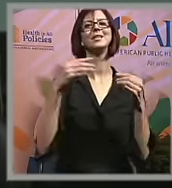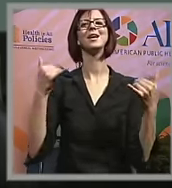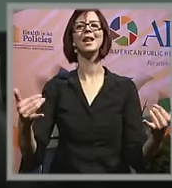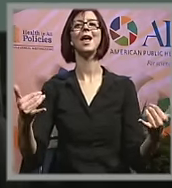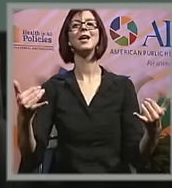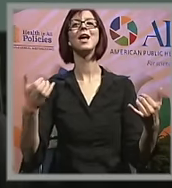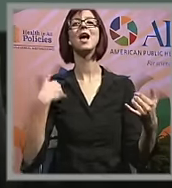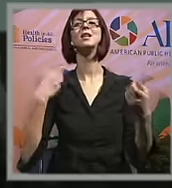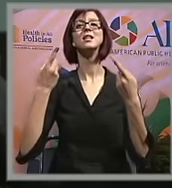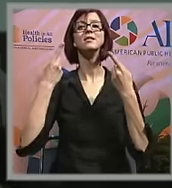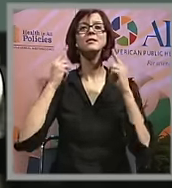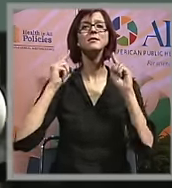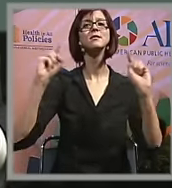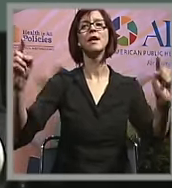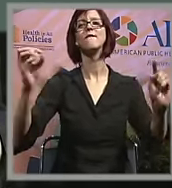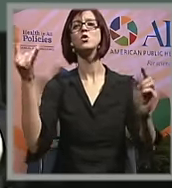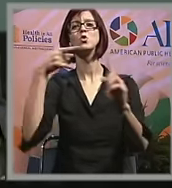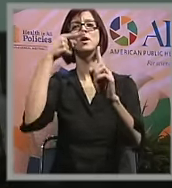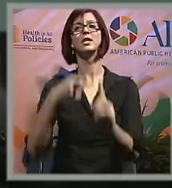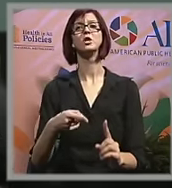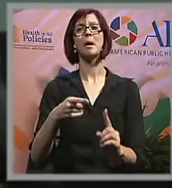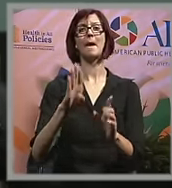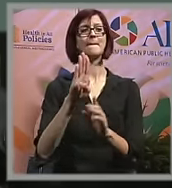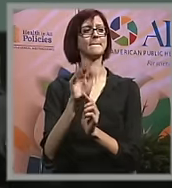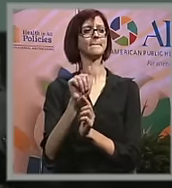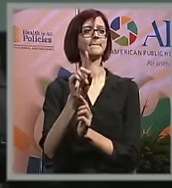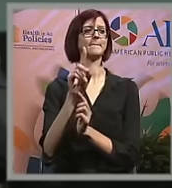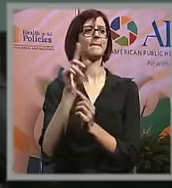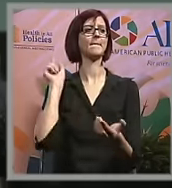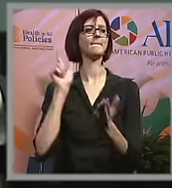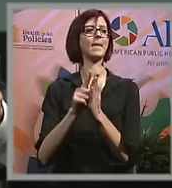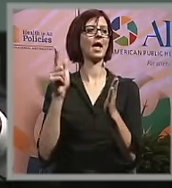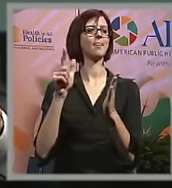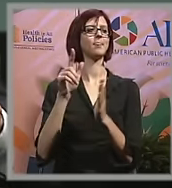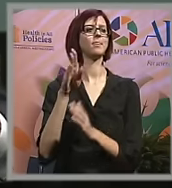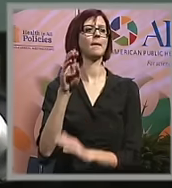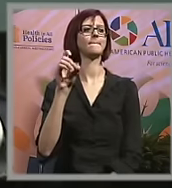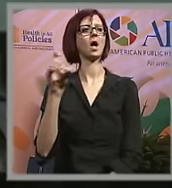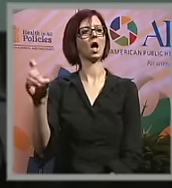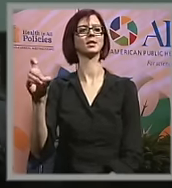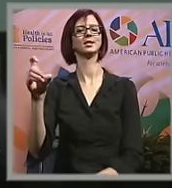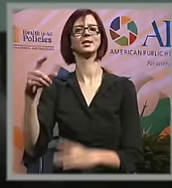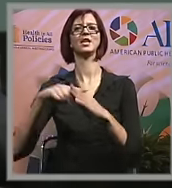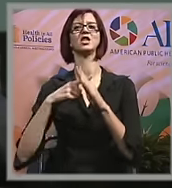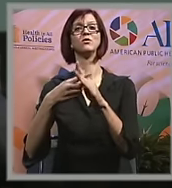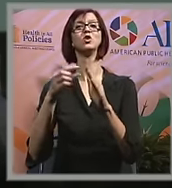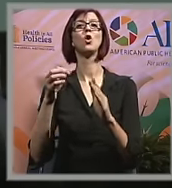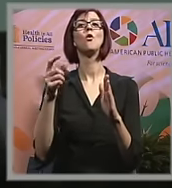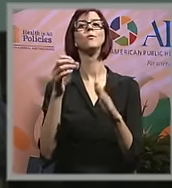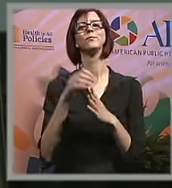instance, a ban the box initiative so that federal employers and federal contractors